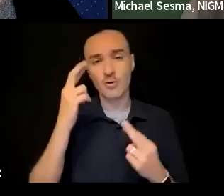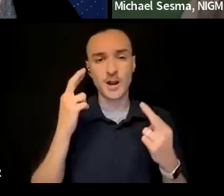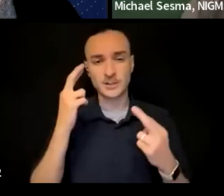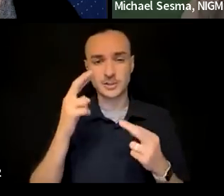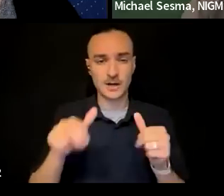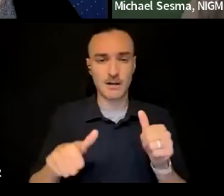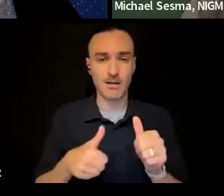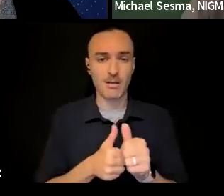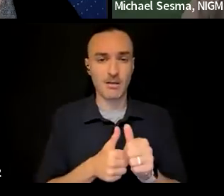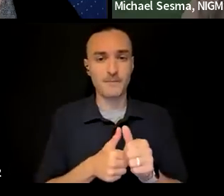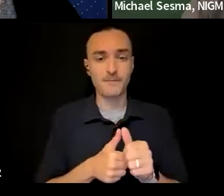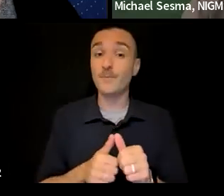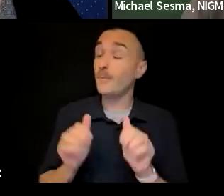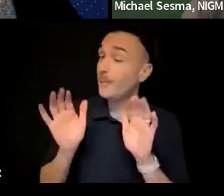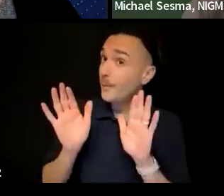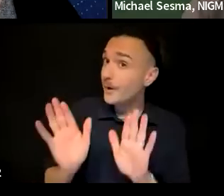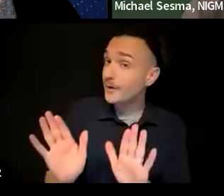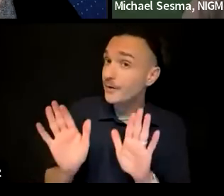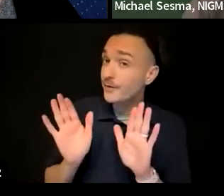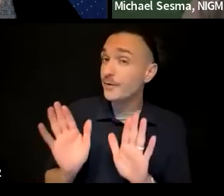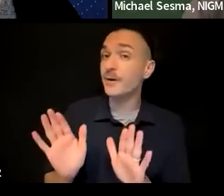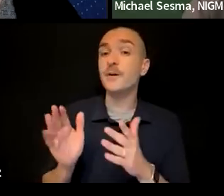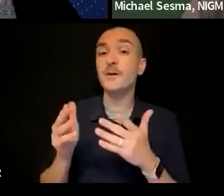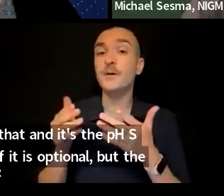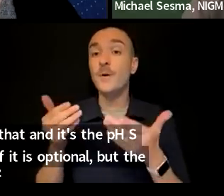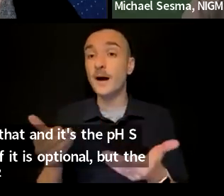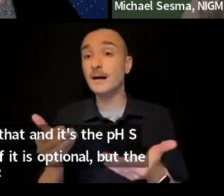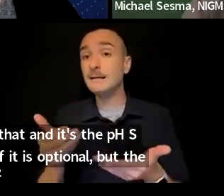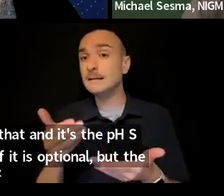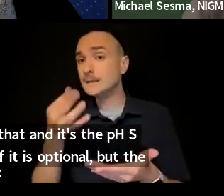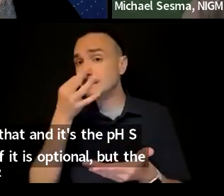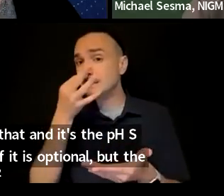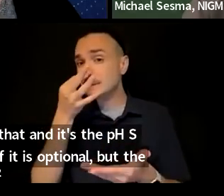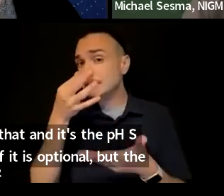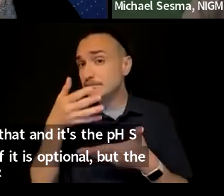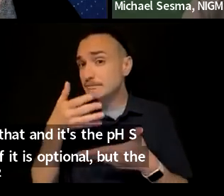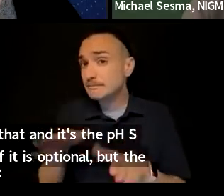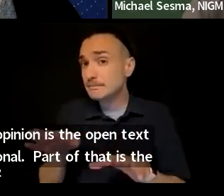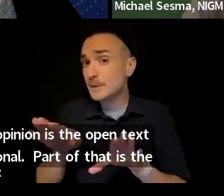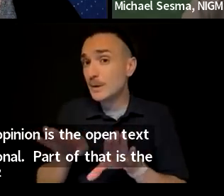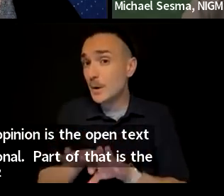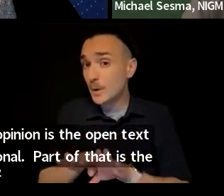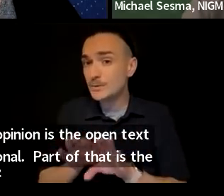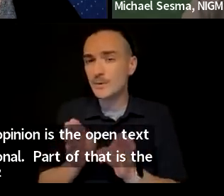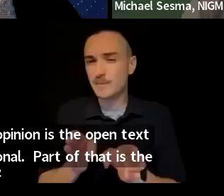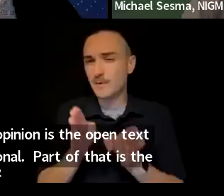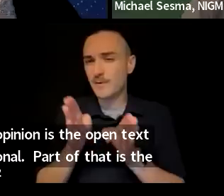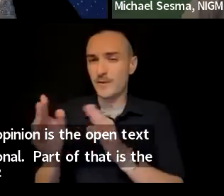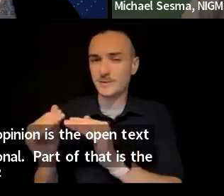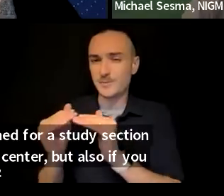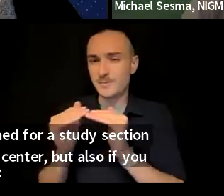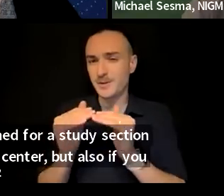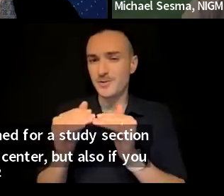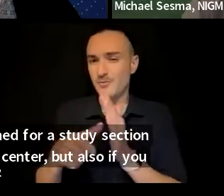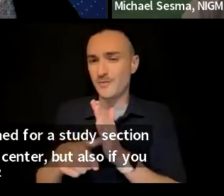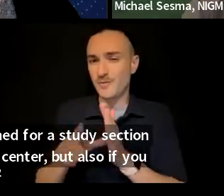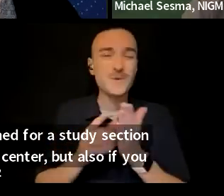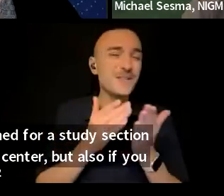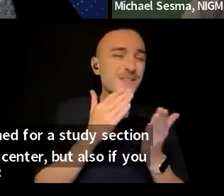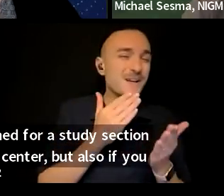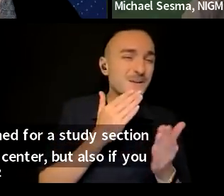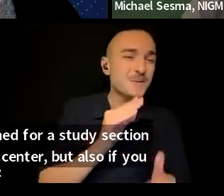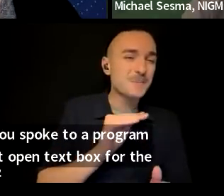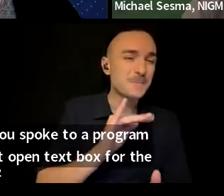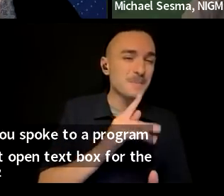wonderful. All right, well, we're running out of time, so let's move on to peer review. Thank you, Michelle. Brittany,